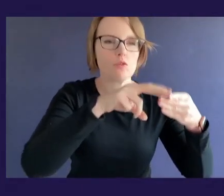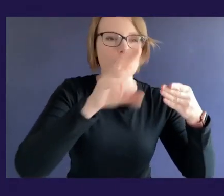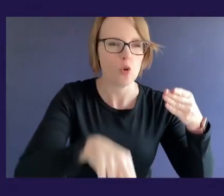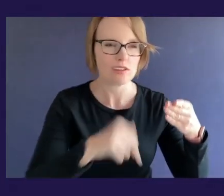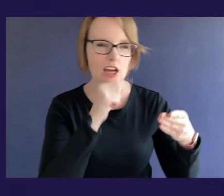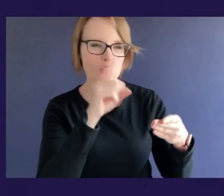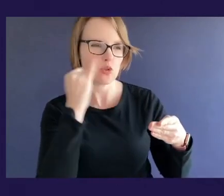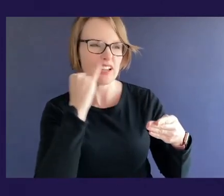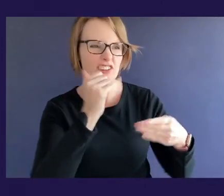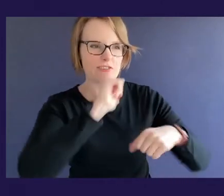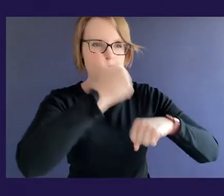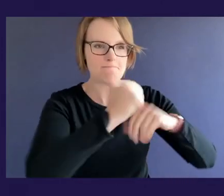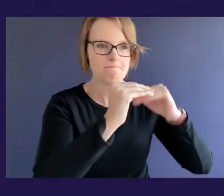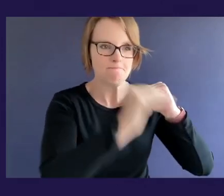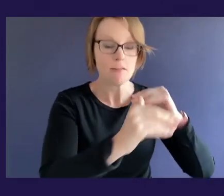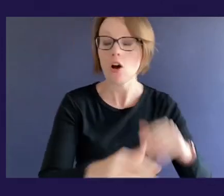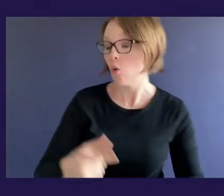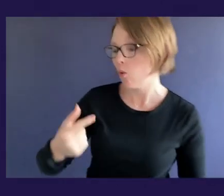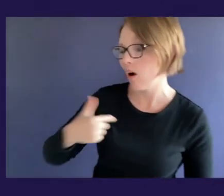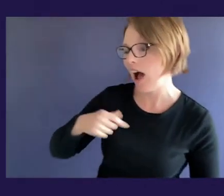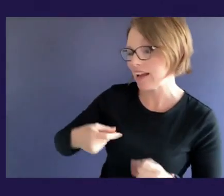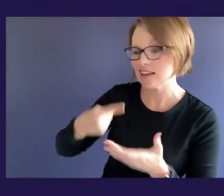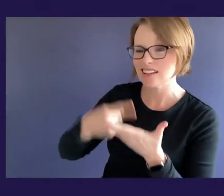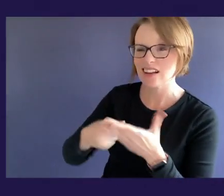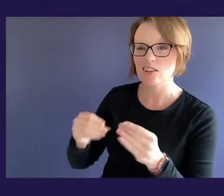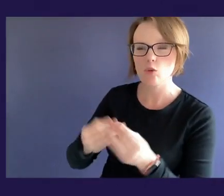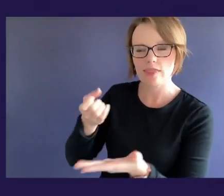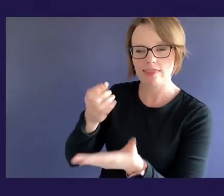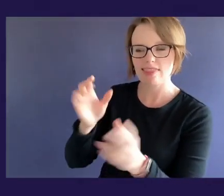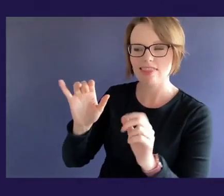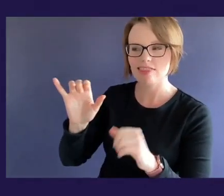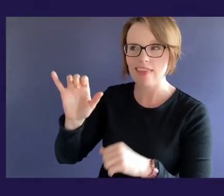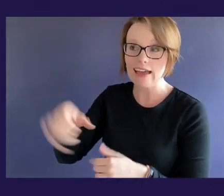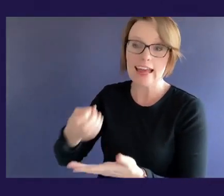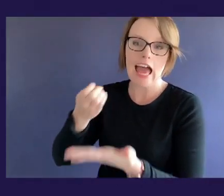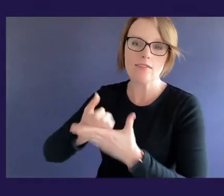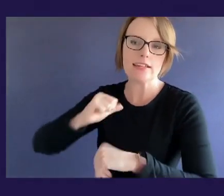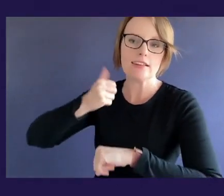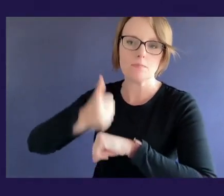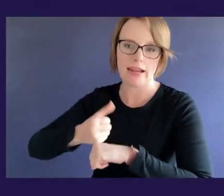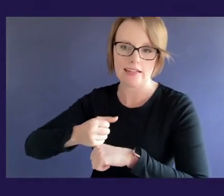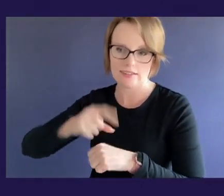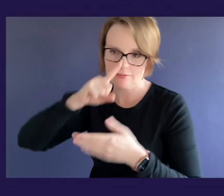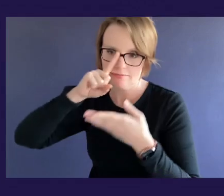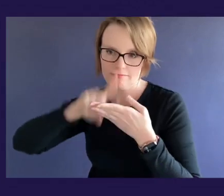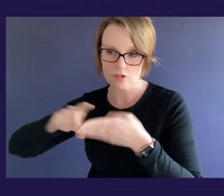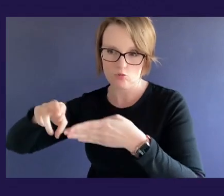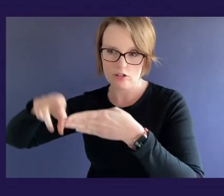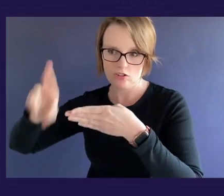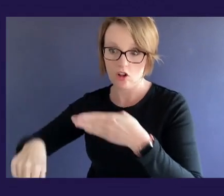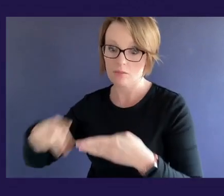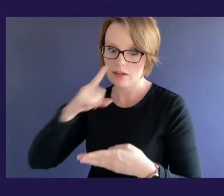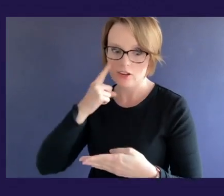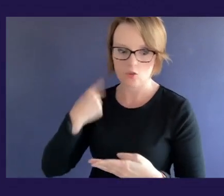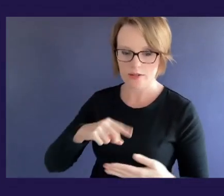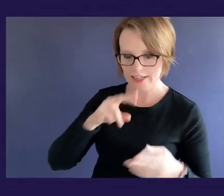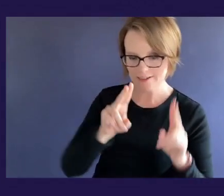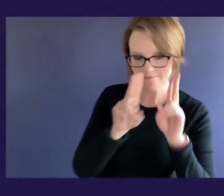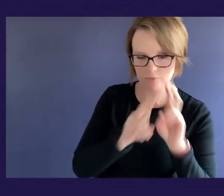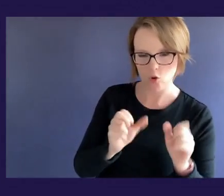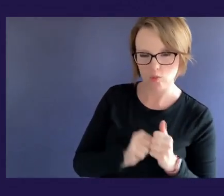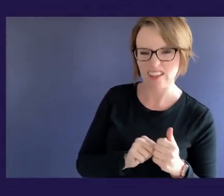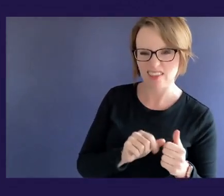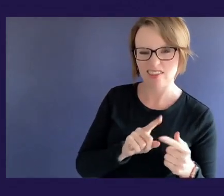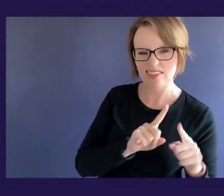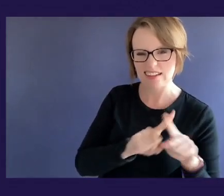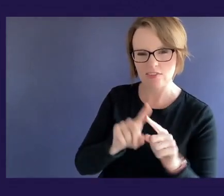I can talk a little bit about the evidence base, just because we looked at that for the different tools that we had. I think the